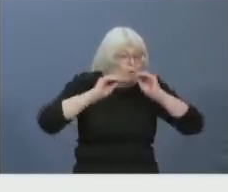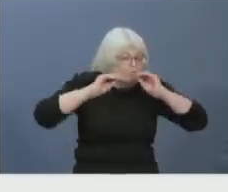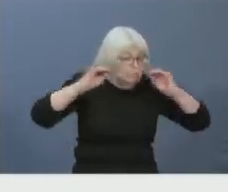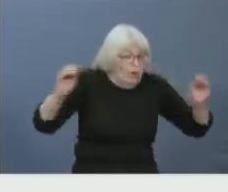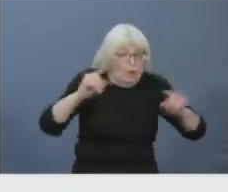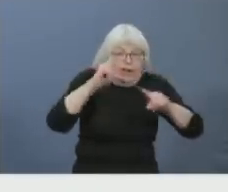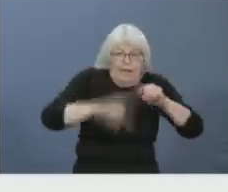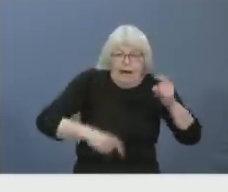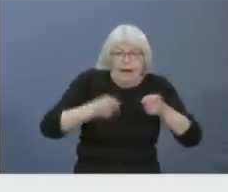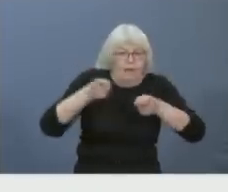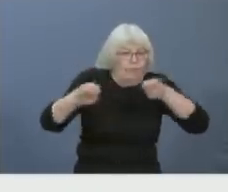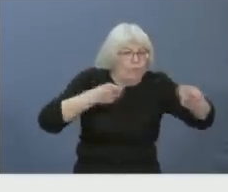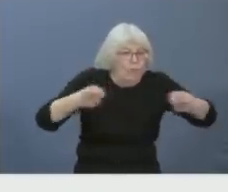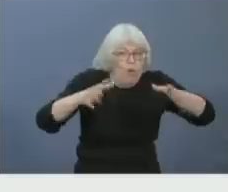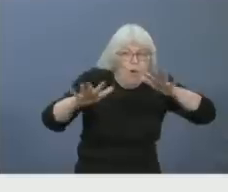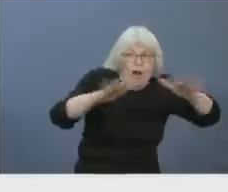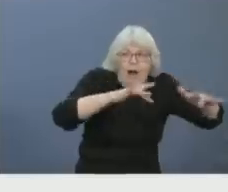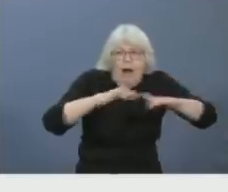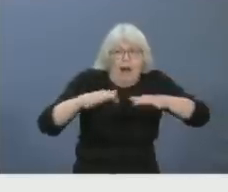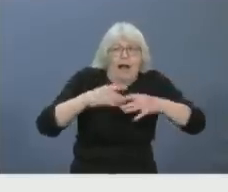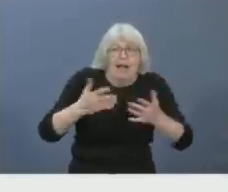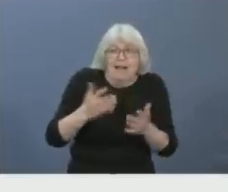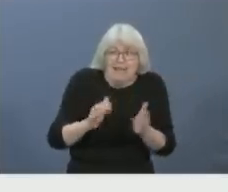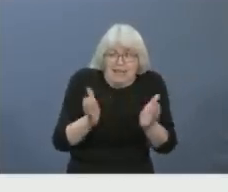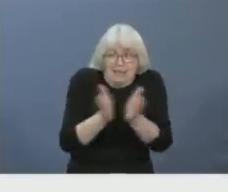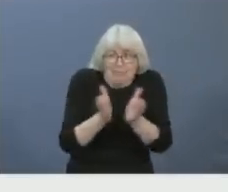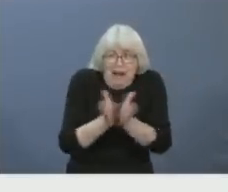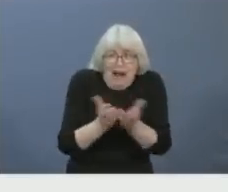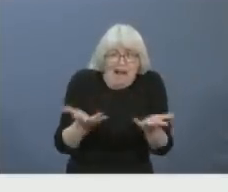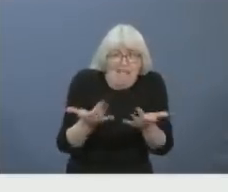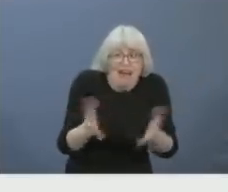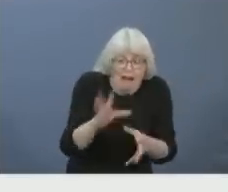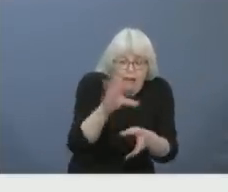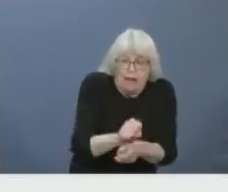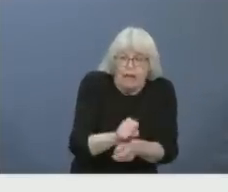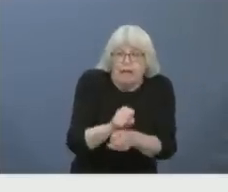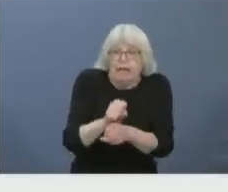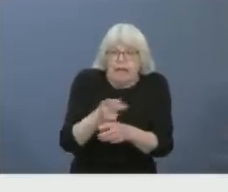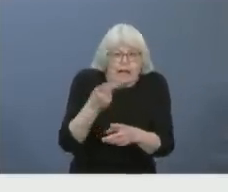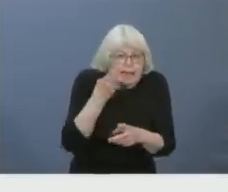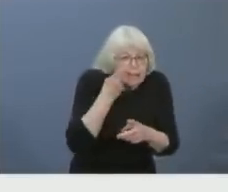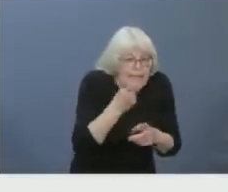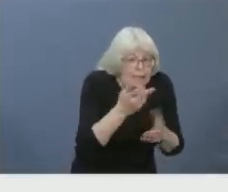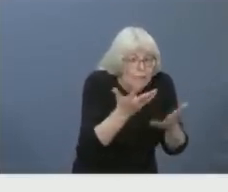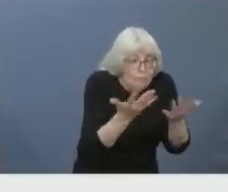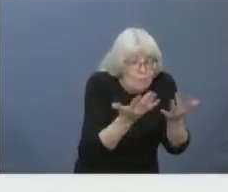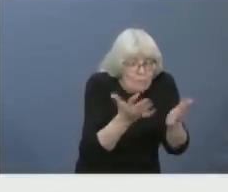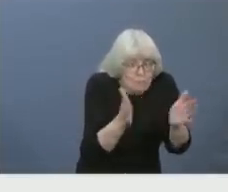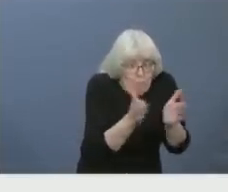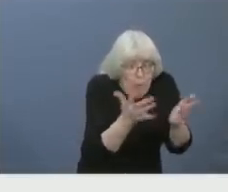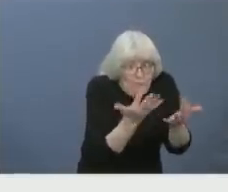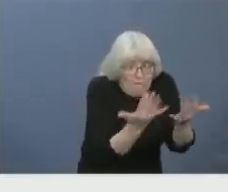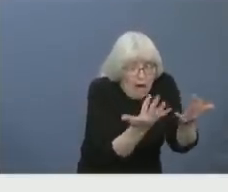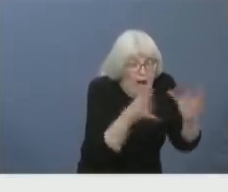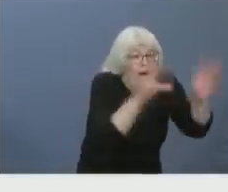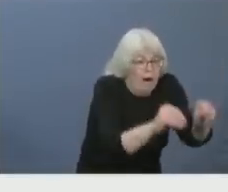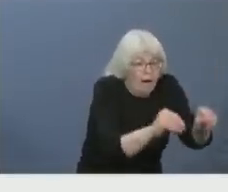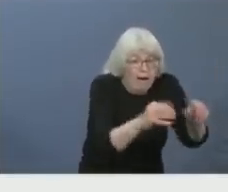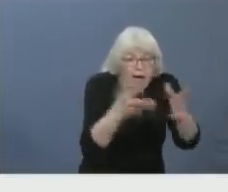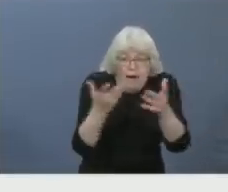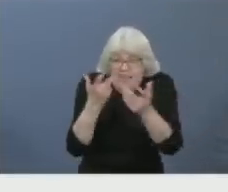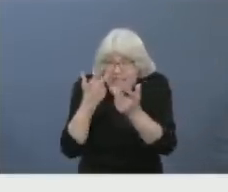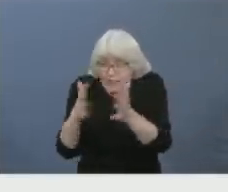been successful in containing them, and we're just working on extinguishing those smaller fires now. But 3 of those fires remain out of